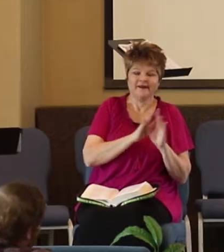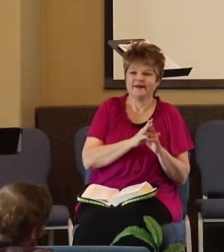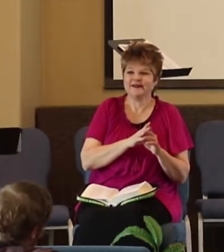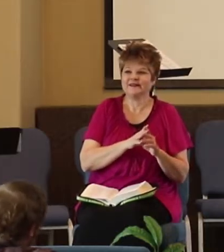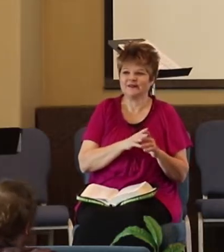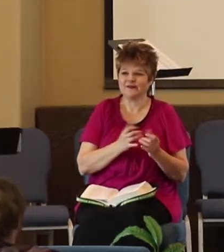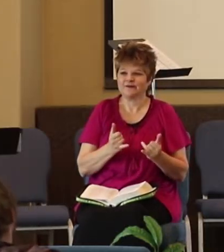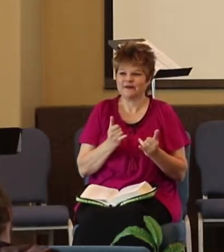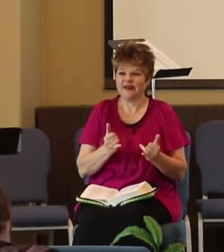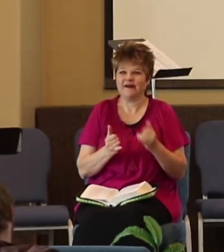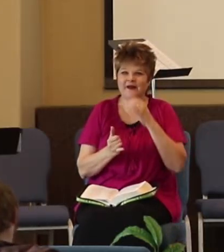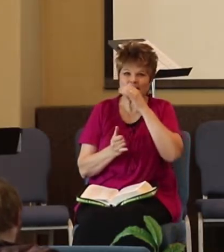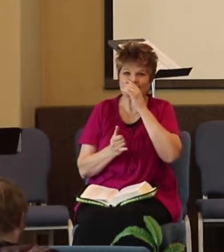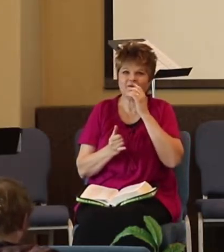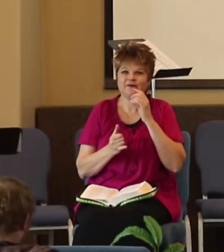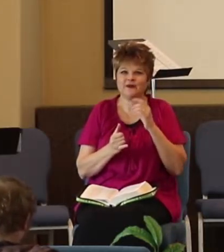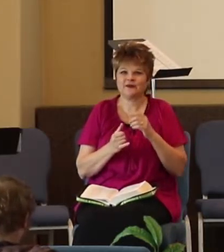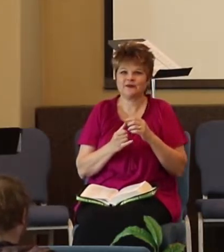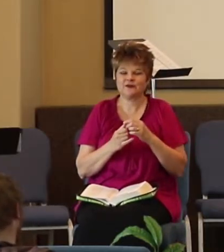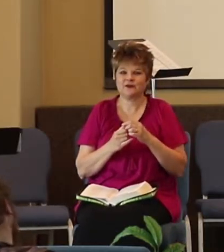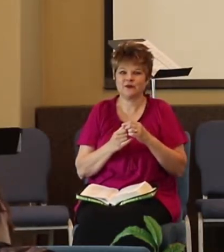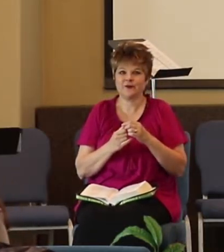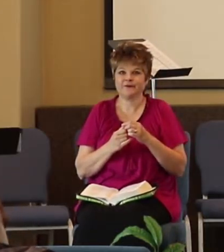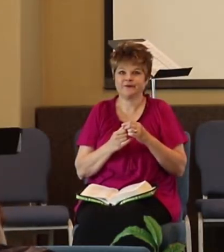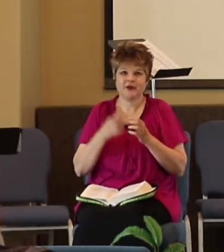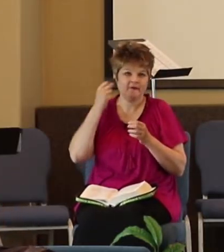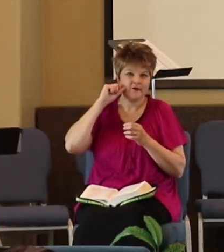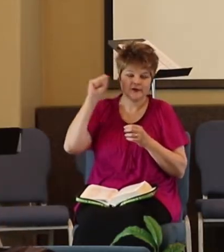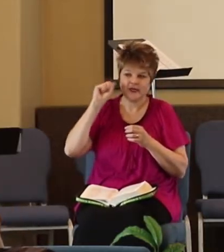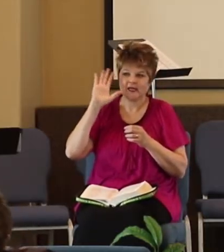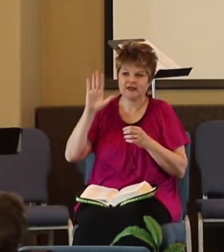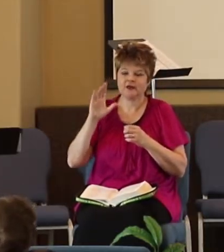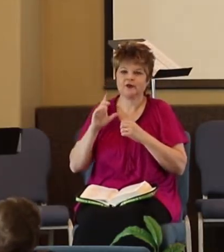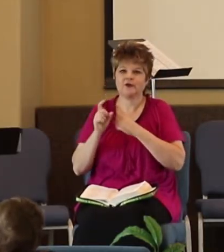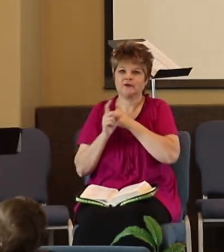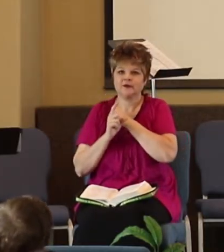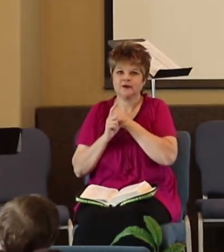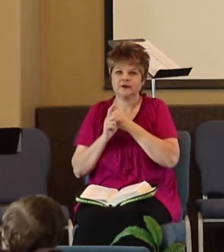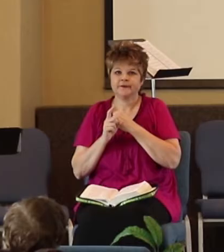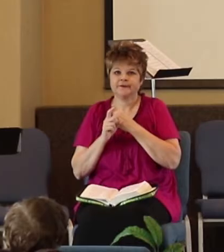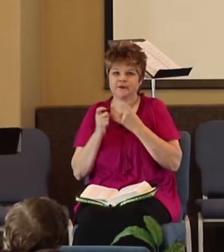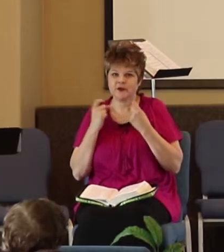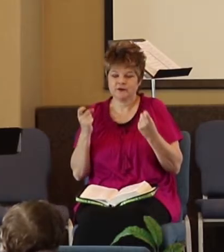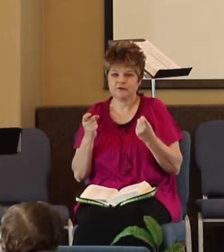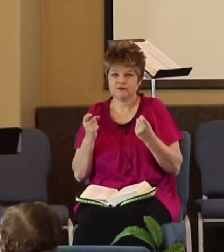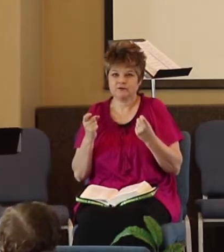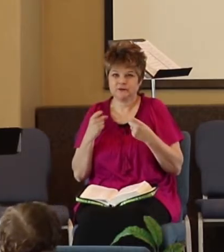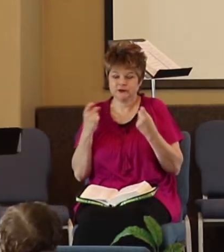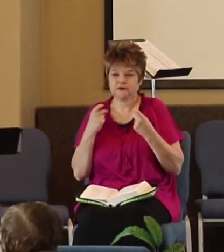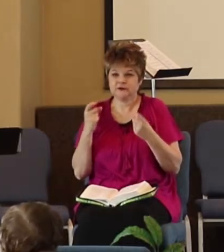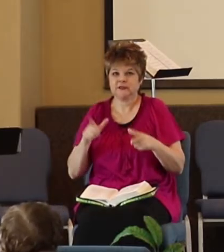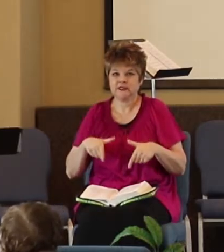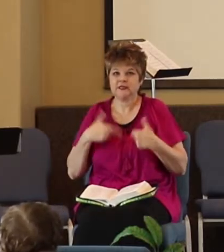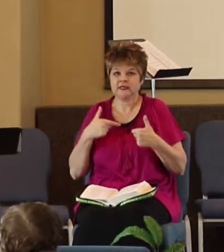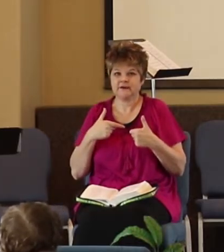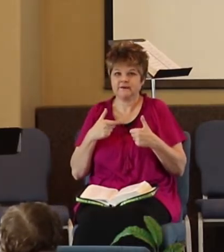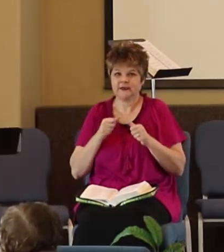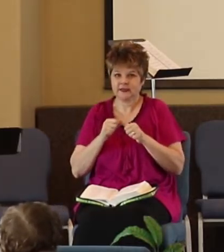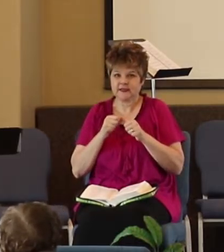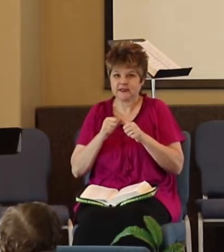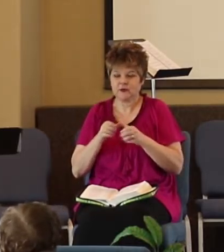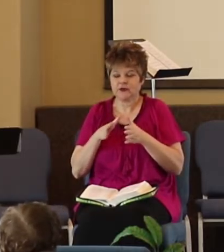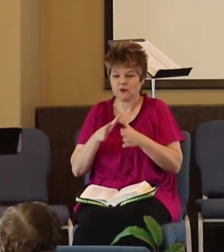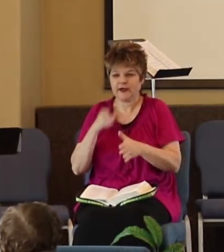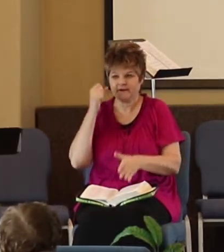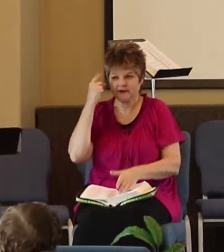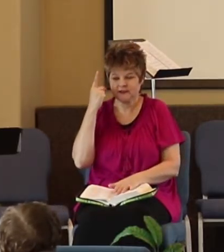Proverbs 9:6 says, forsake your folly and live, and proceed in the way of understanding. This is